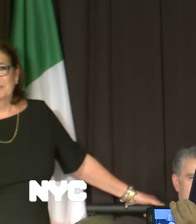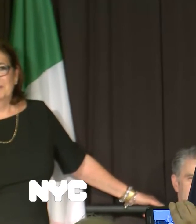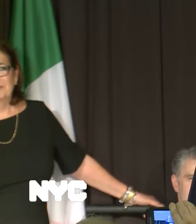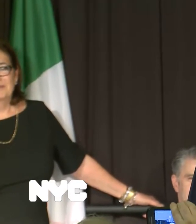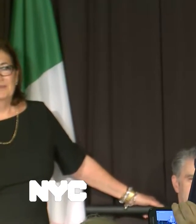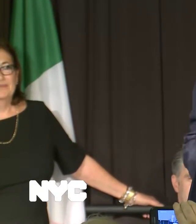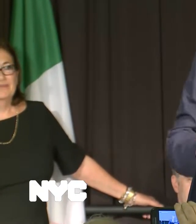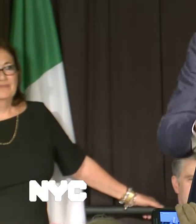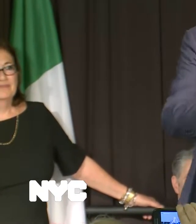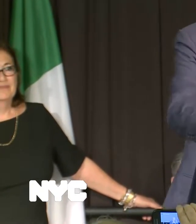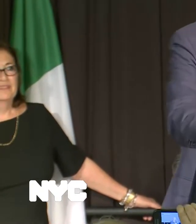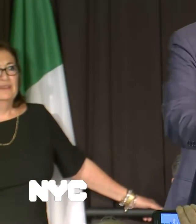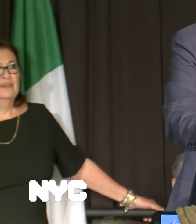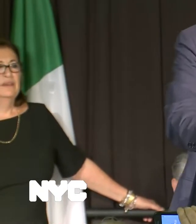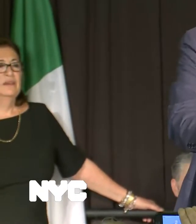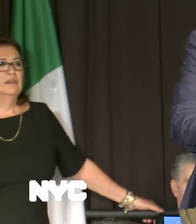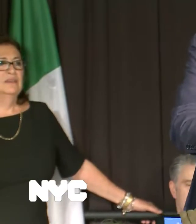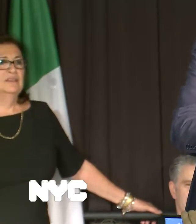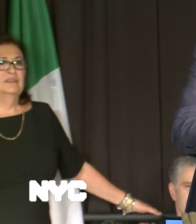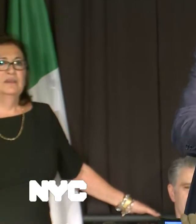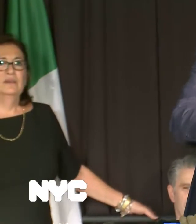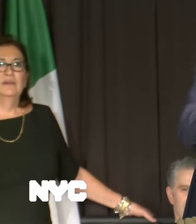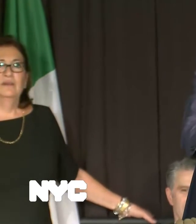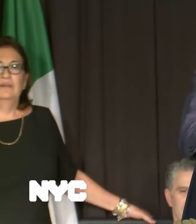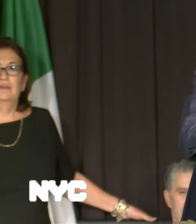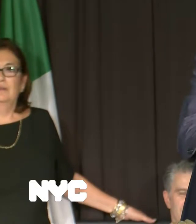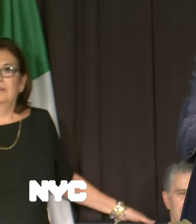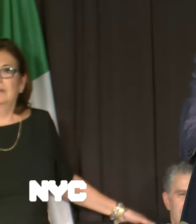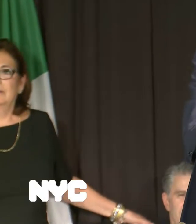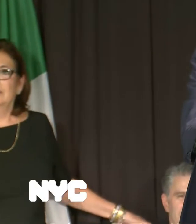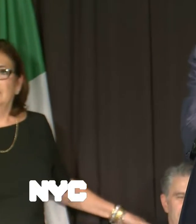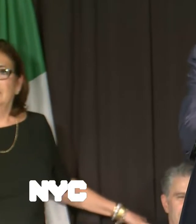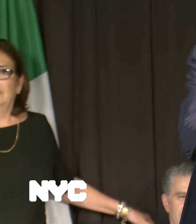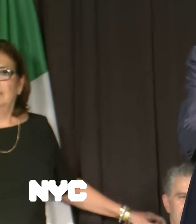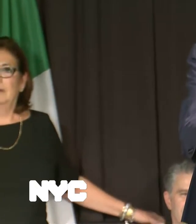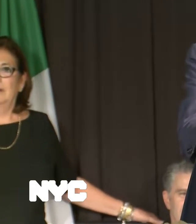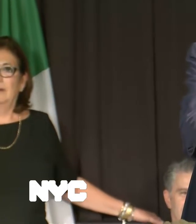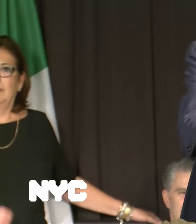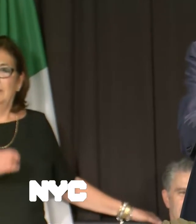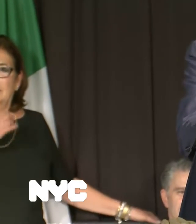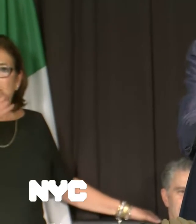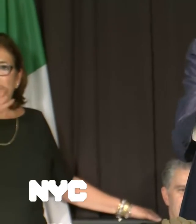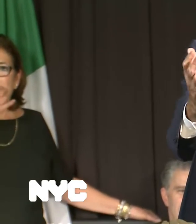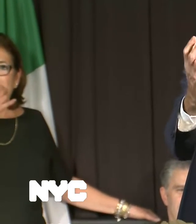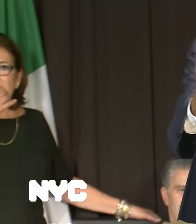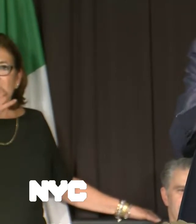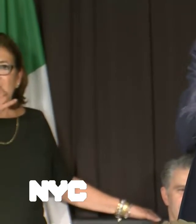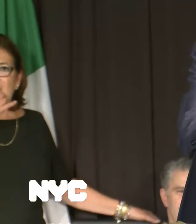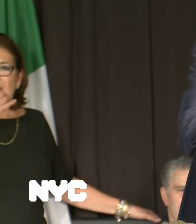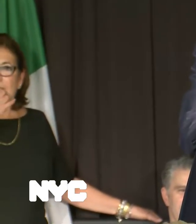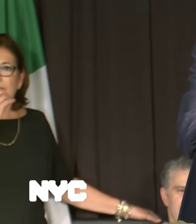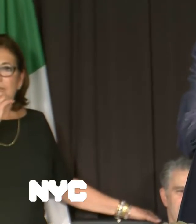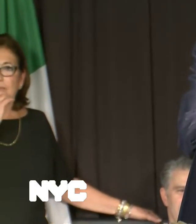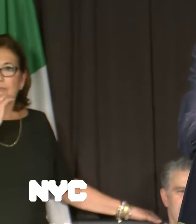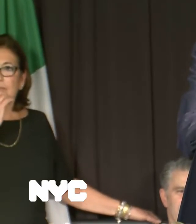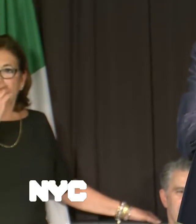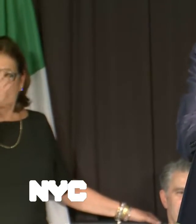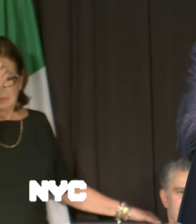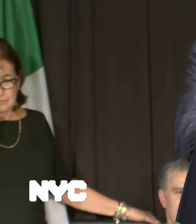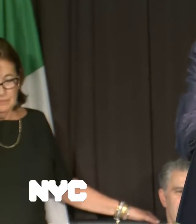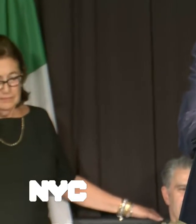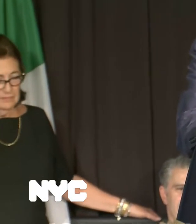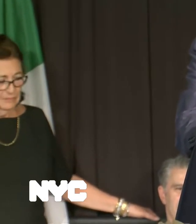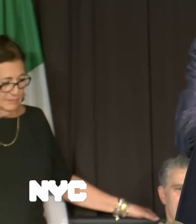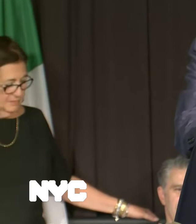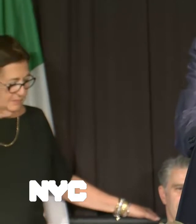The house of the people. Gracie Mansion for everyone. This is everyone's house. We are happy to have so many good